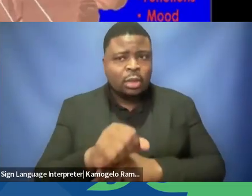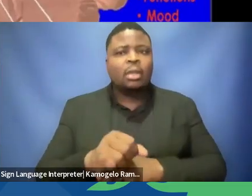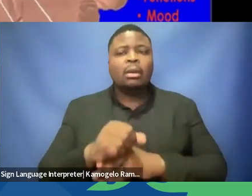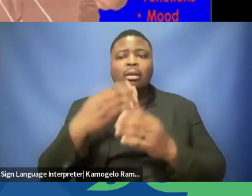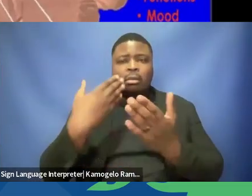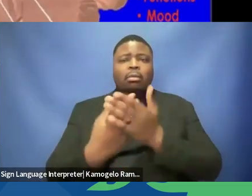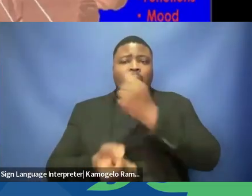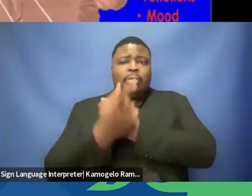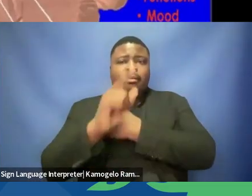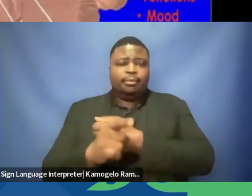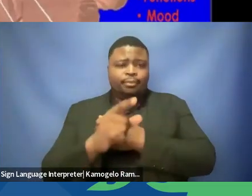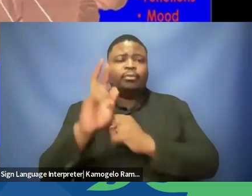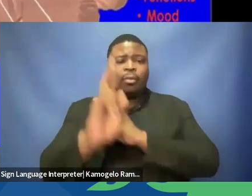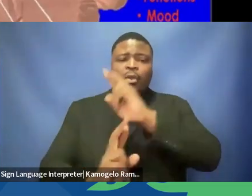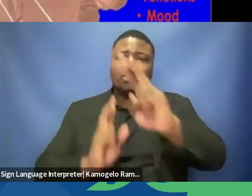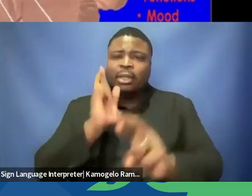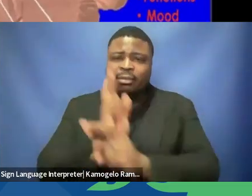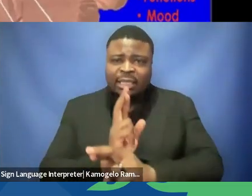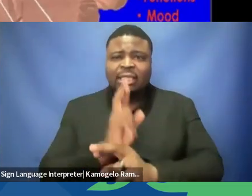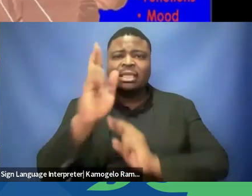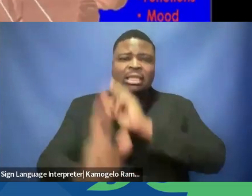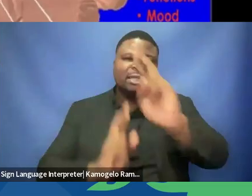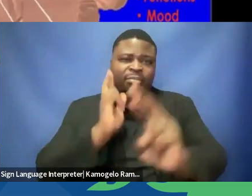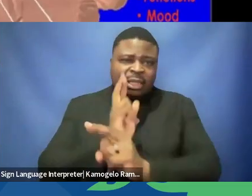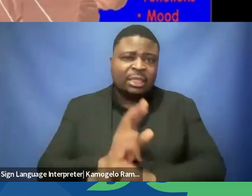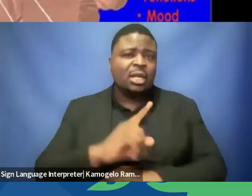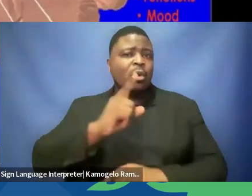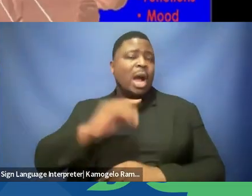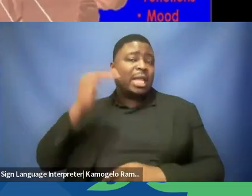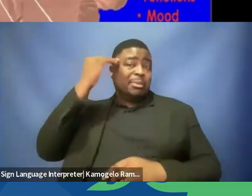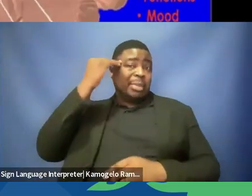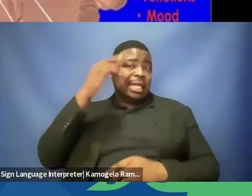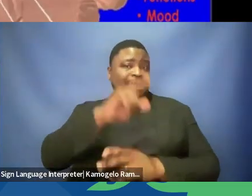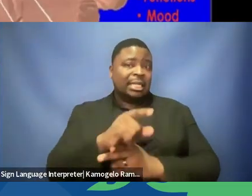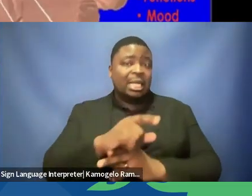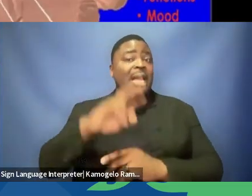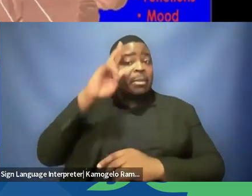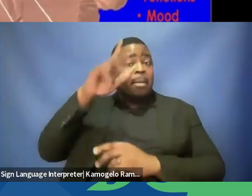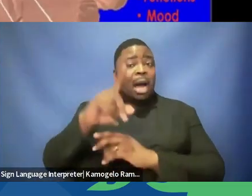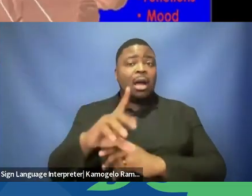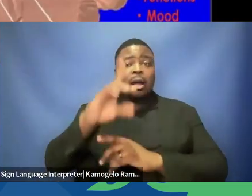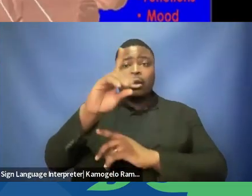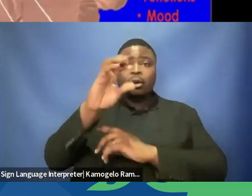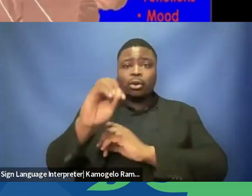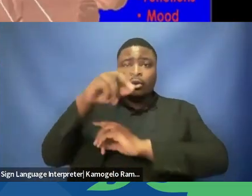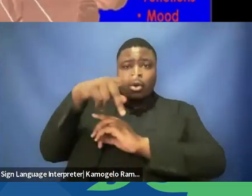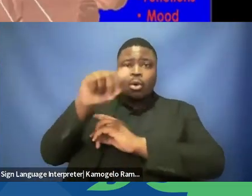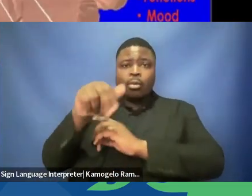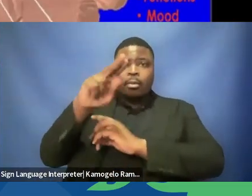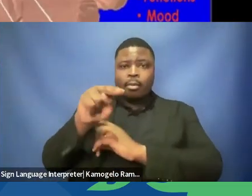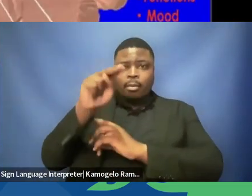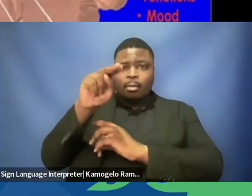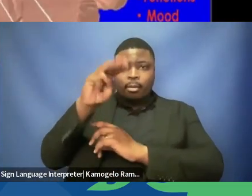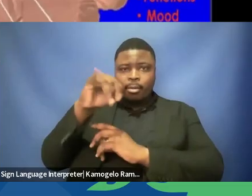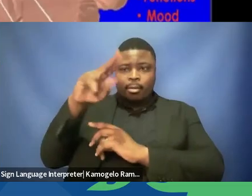repeat. Now, this is done by dopamine. So when it is high, that means that this can be abnormal. And this, we can see